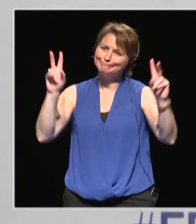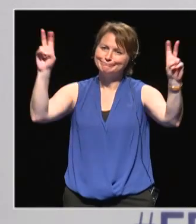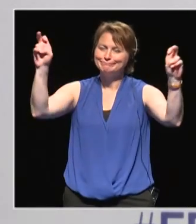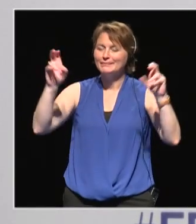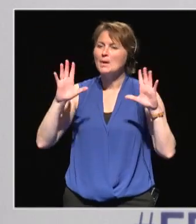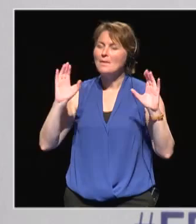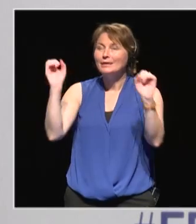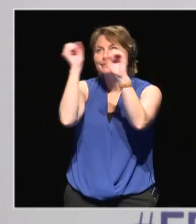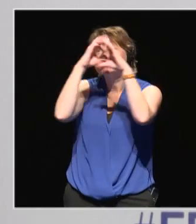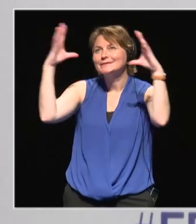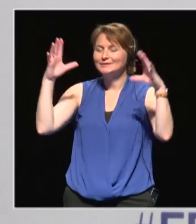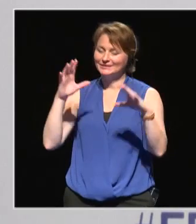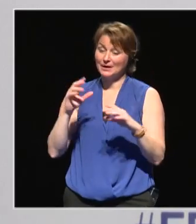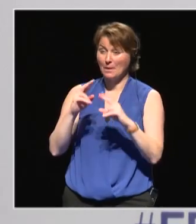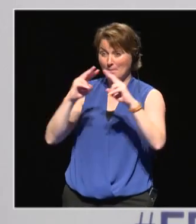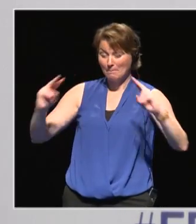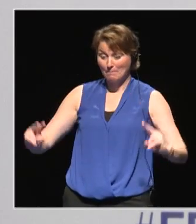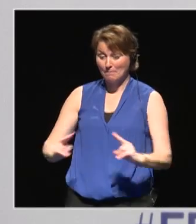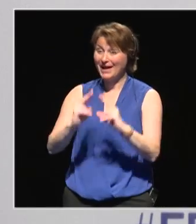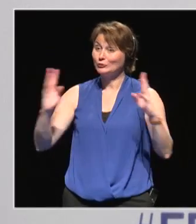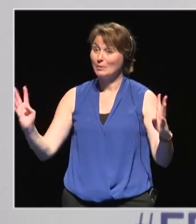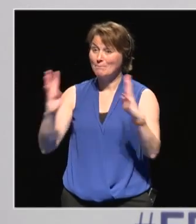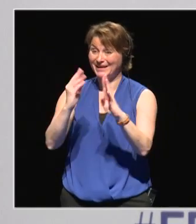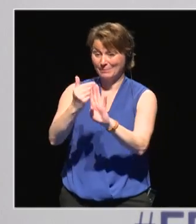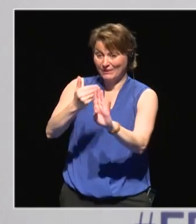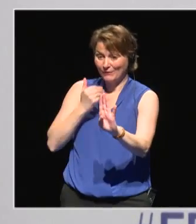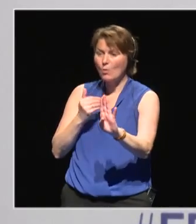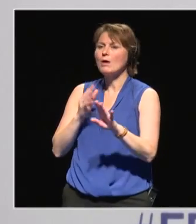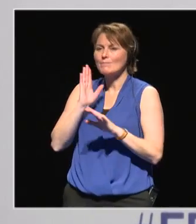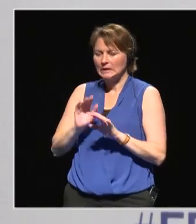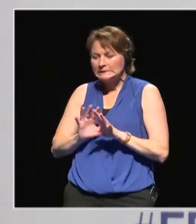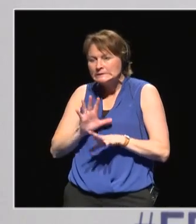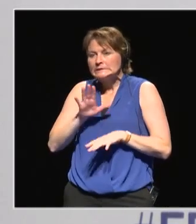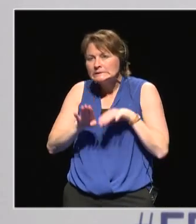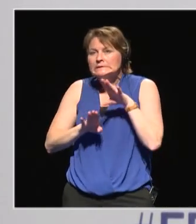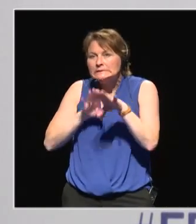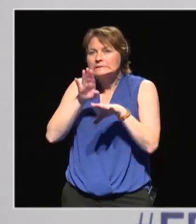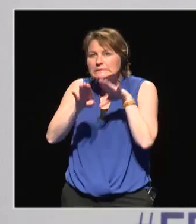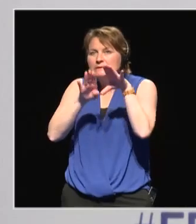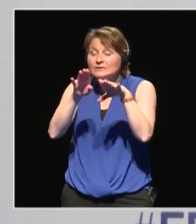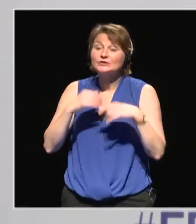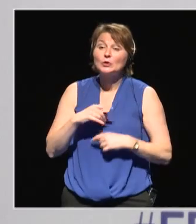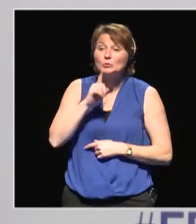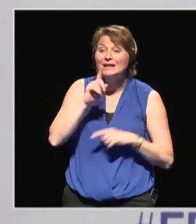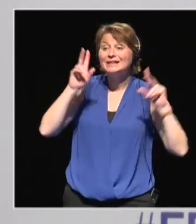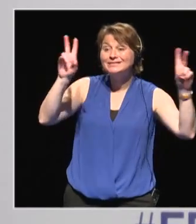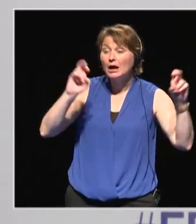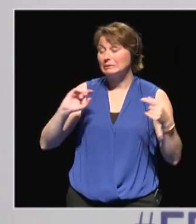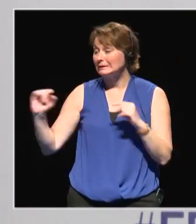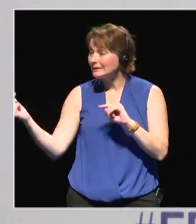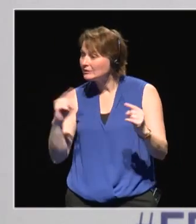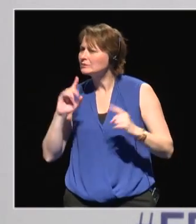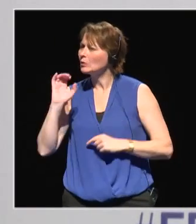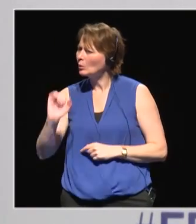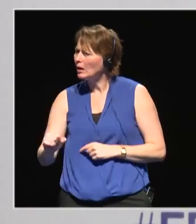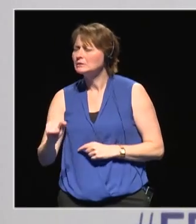Paris. And an interesting topic of conversation will be whether or not we are going to get there, what it means if we don't,